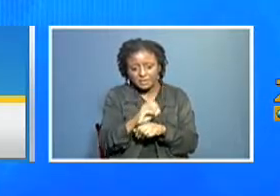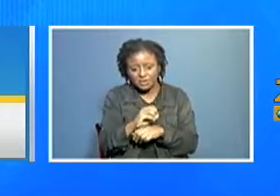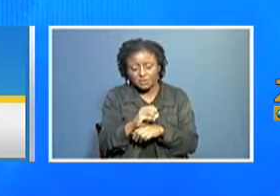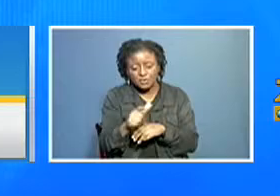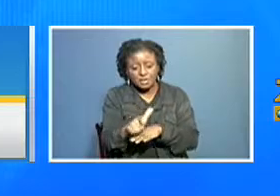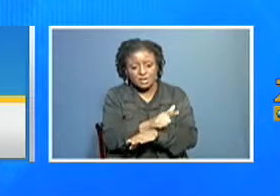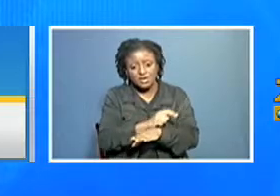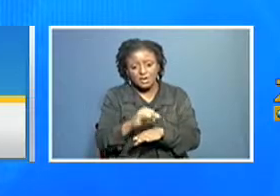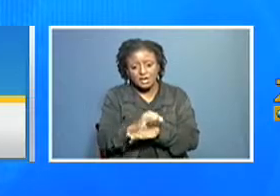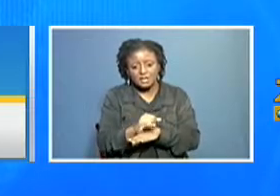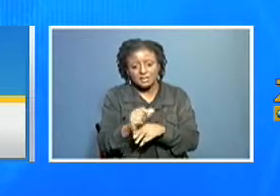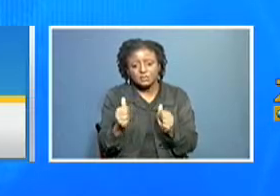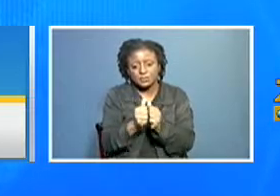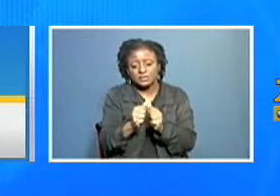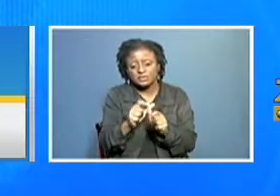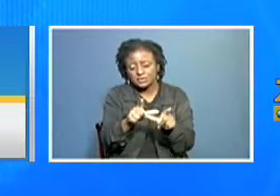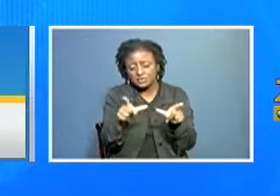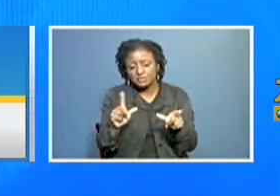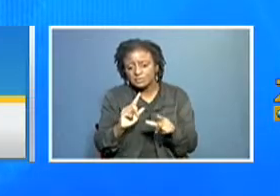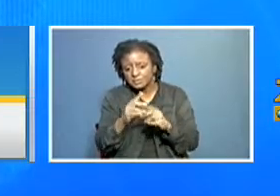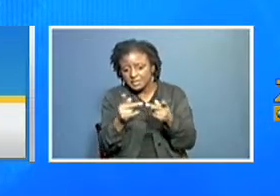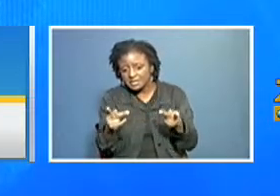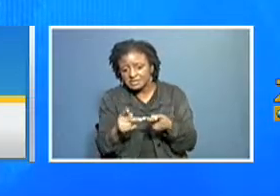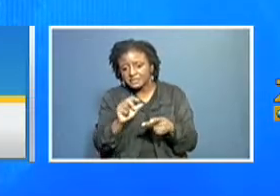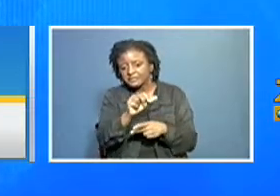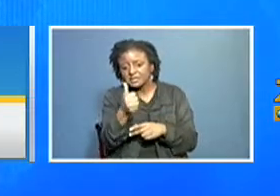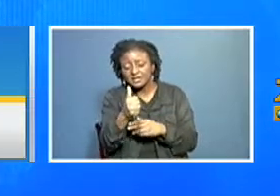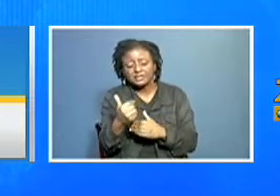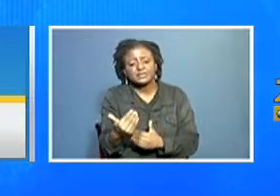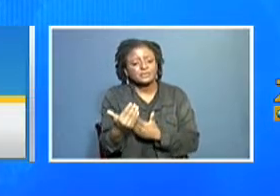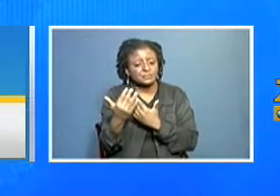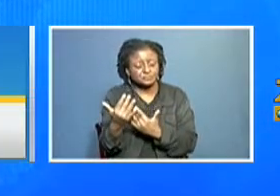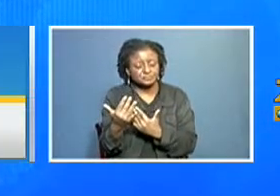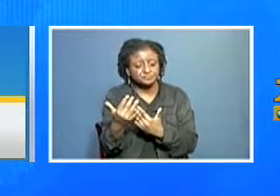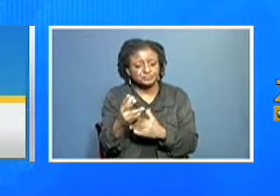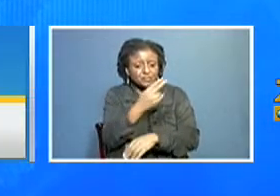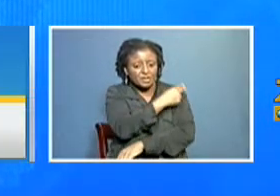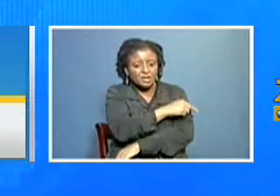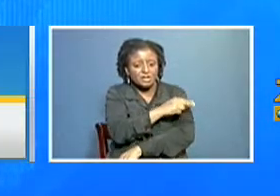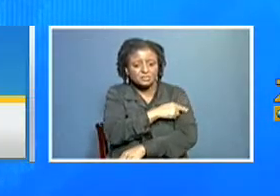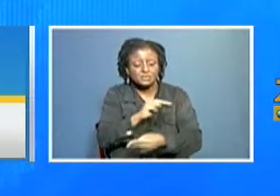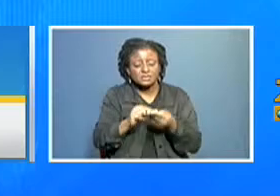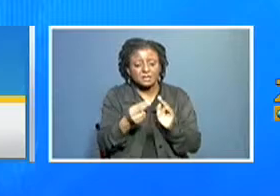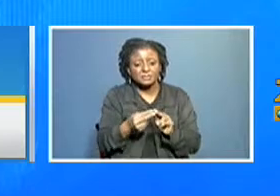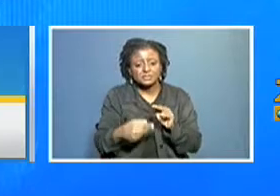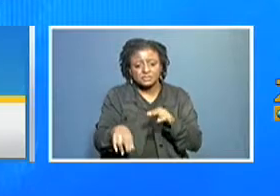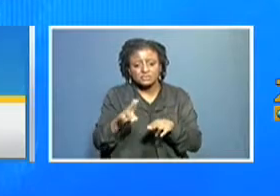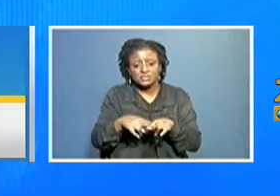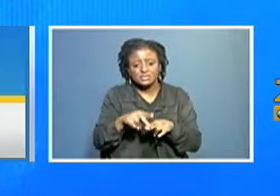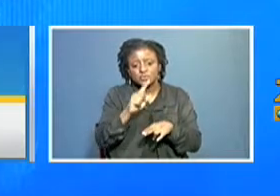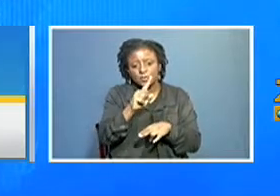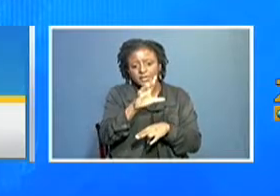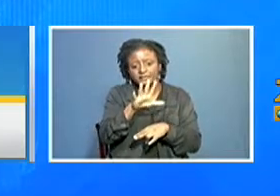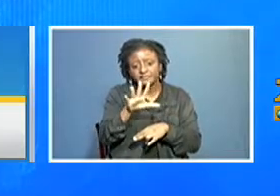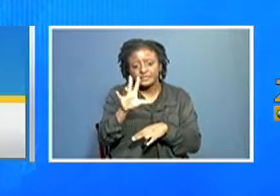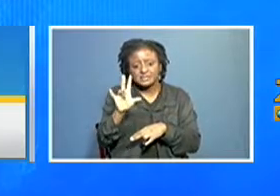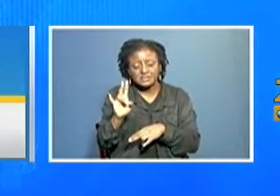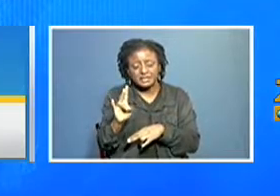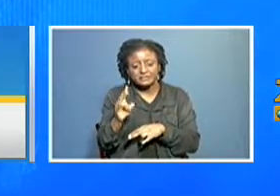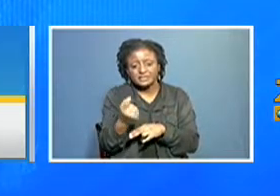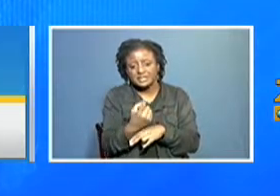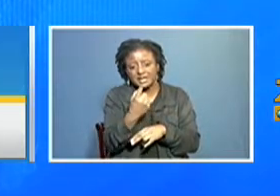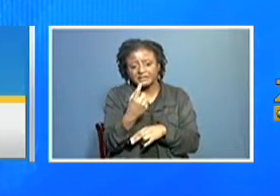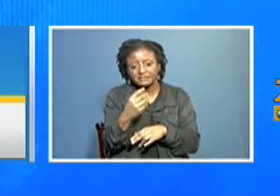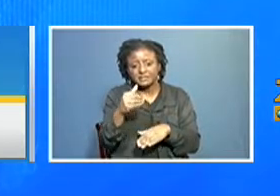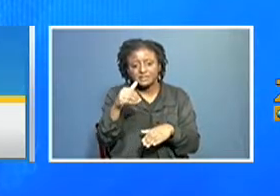The location of another pending. Hospitalizations have shot up to 157, with 11 of the sick